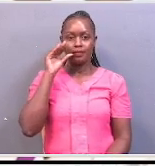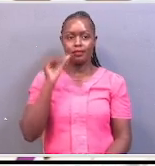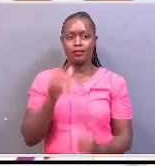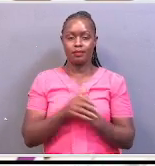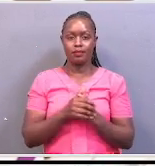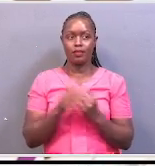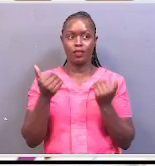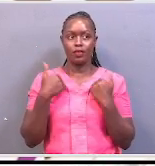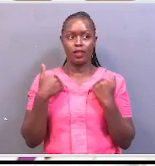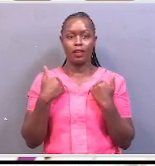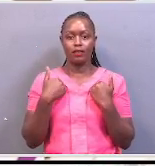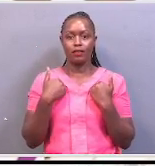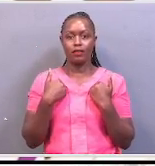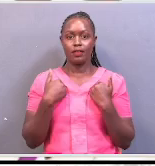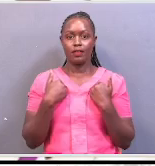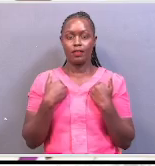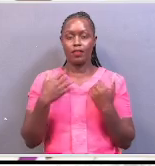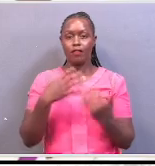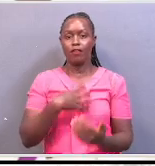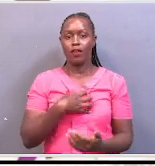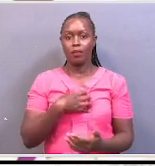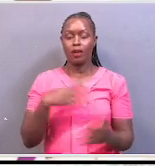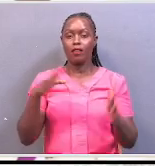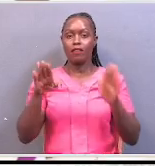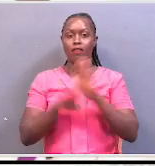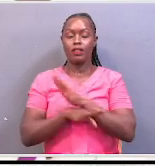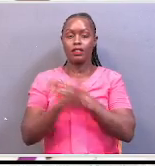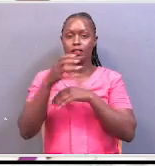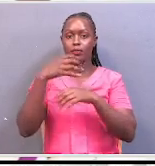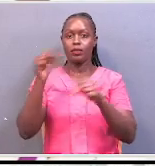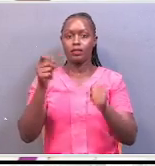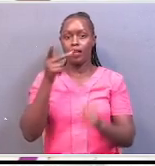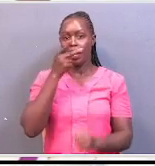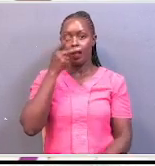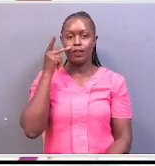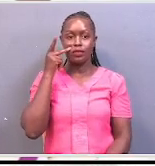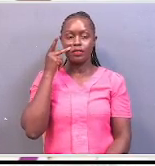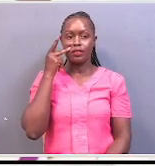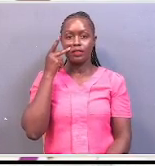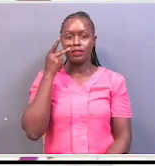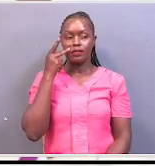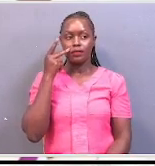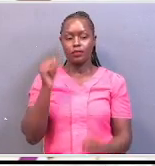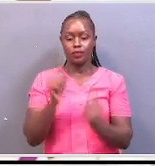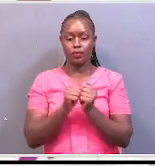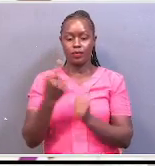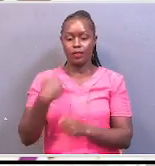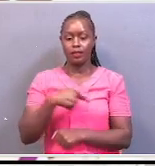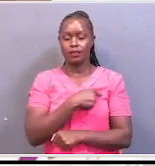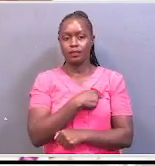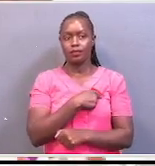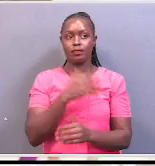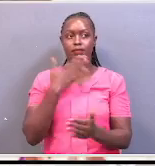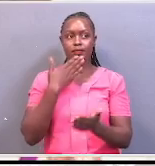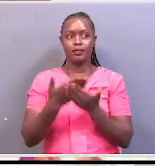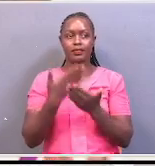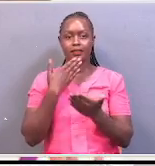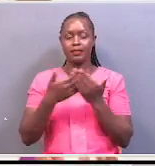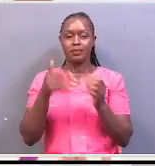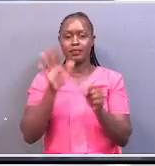And we have our former Vice President, Kalonzo Musyoka, in our midst. Thank you very much, my